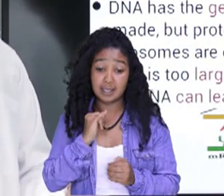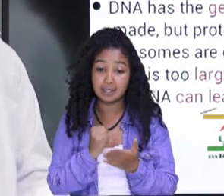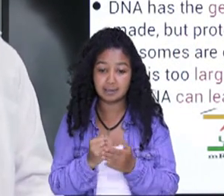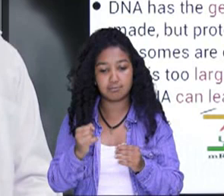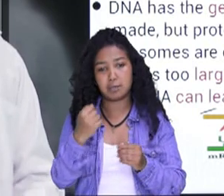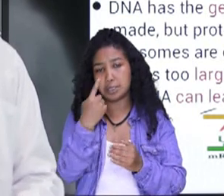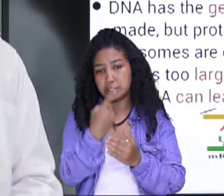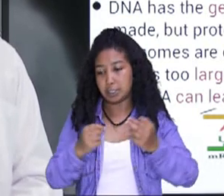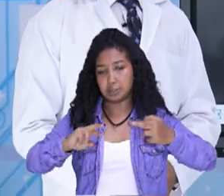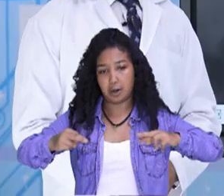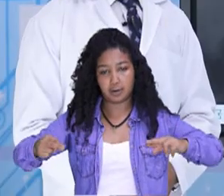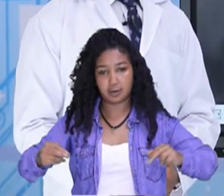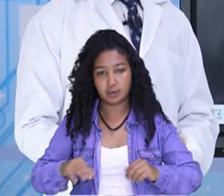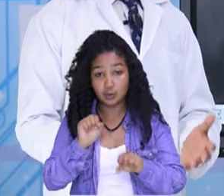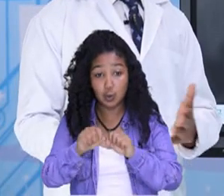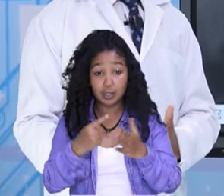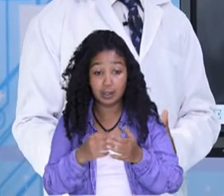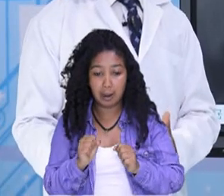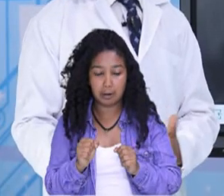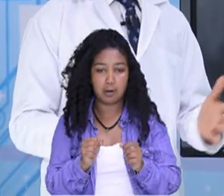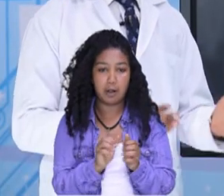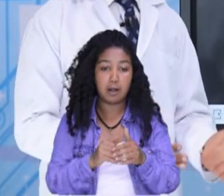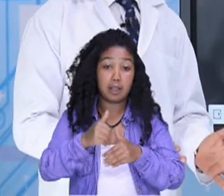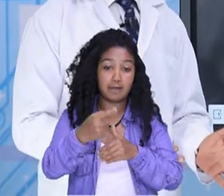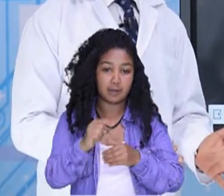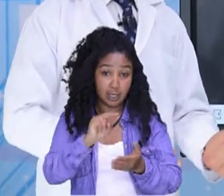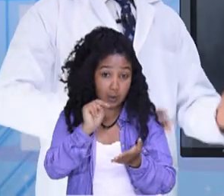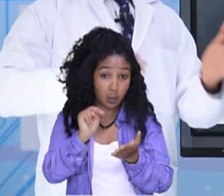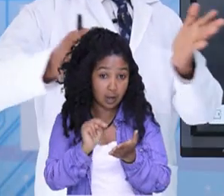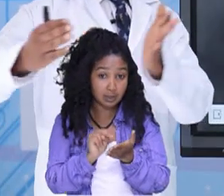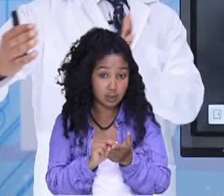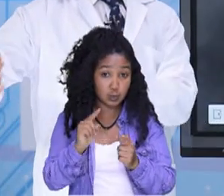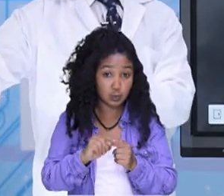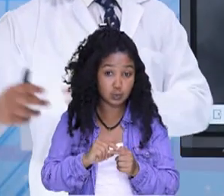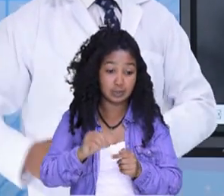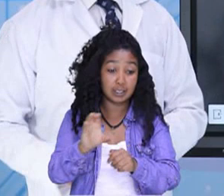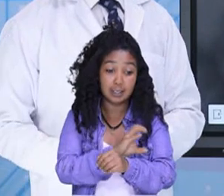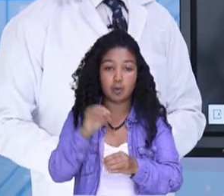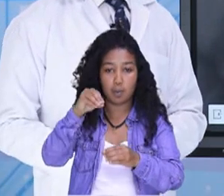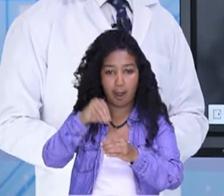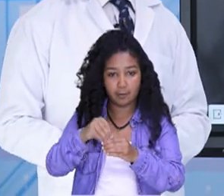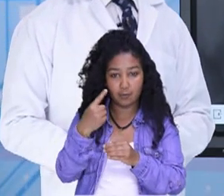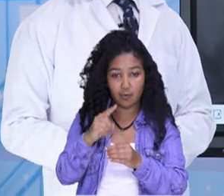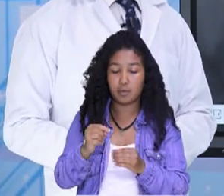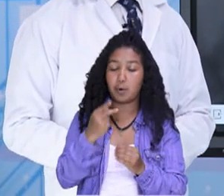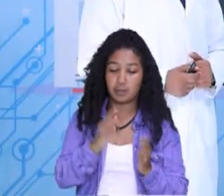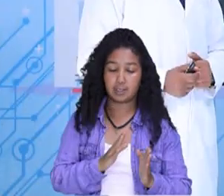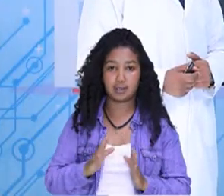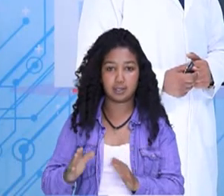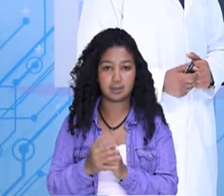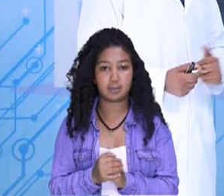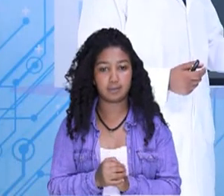is single-stranded, so it can leave the nucleus to the cytoplasm for protein